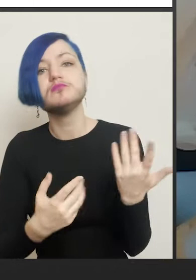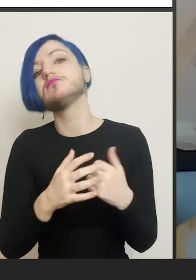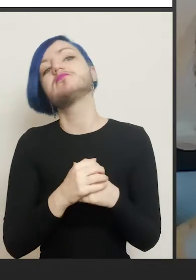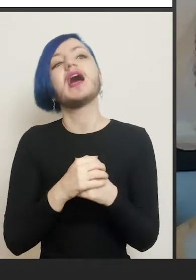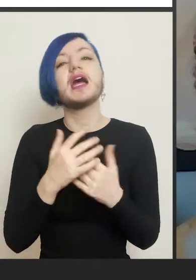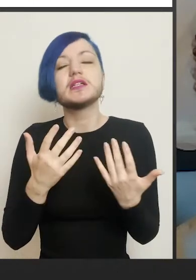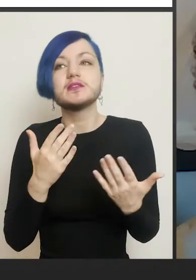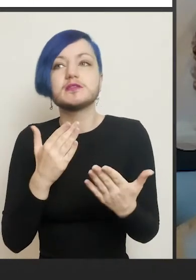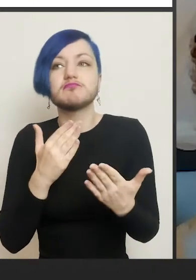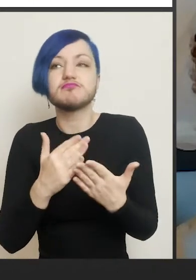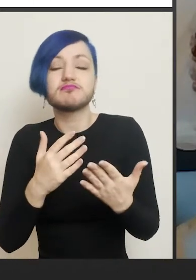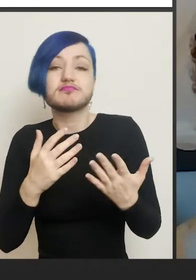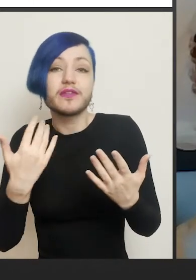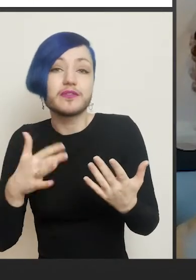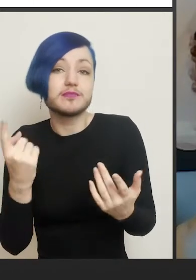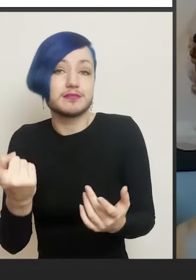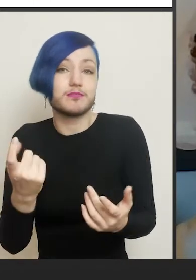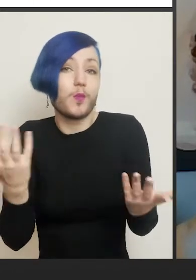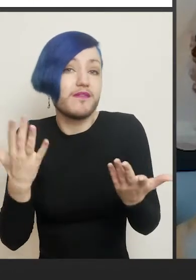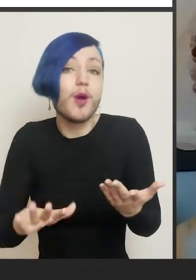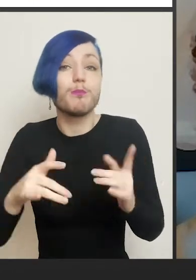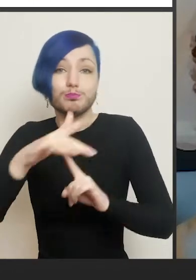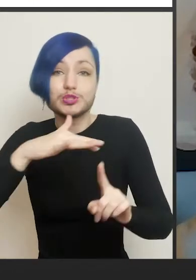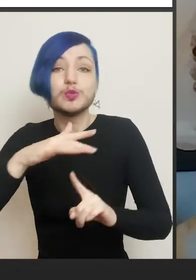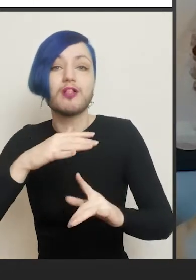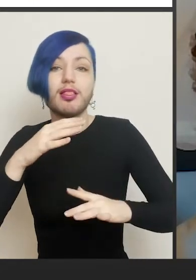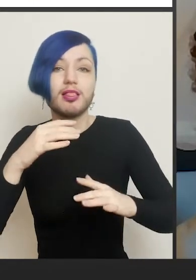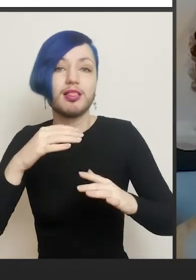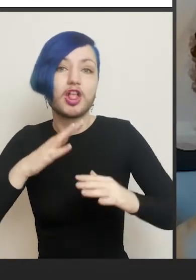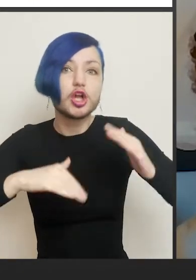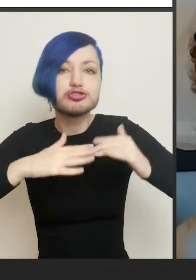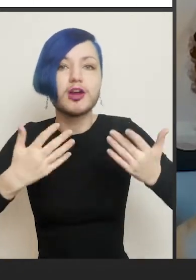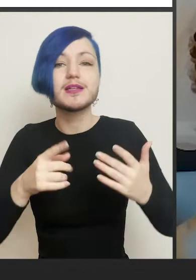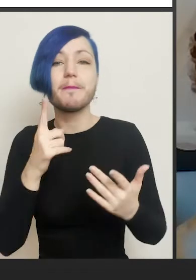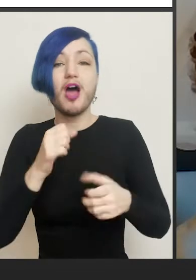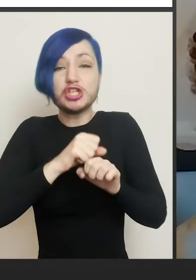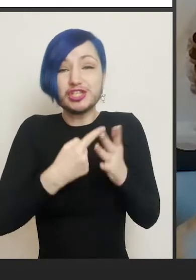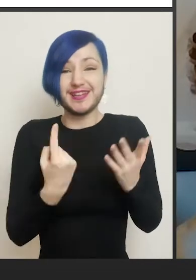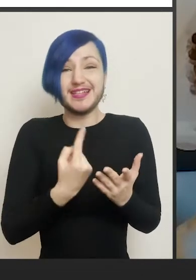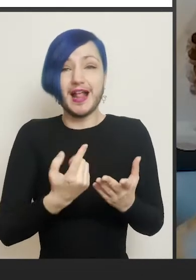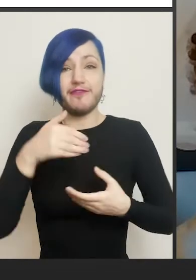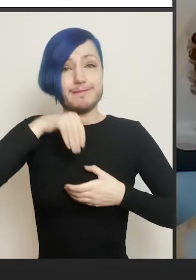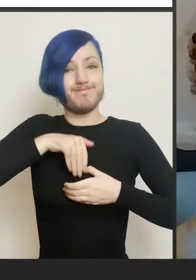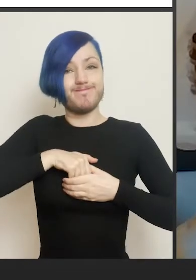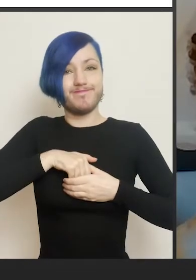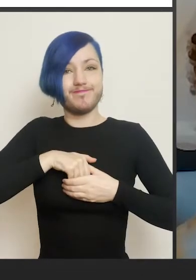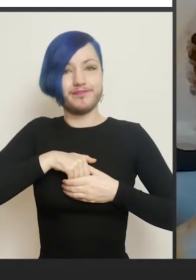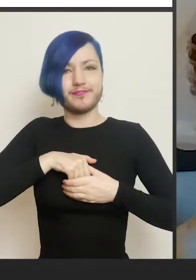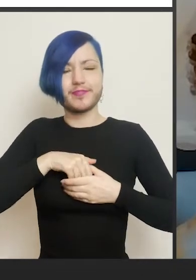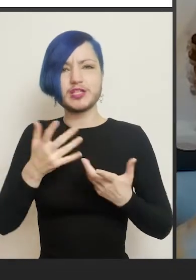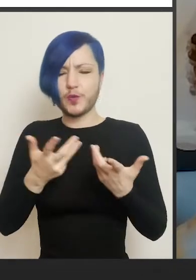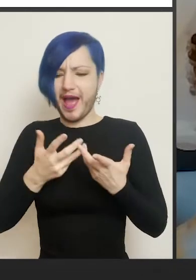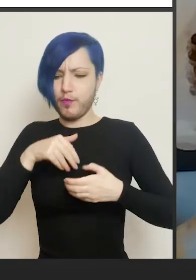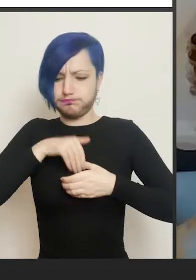are informed by our social construct. But of course, gender identity is something very innate, sense of self, and it's how does